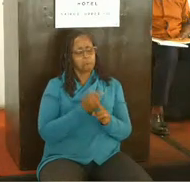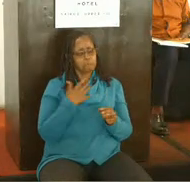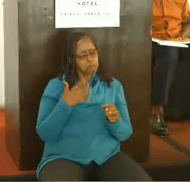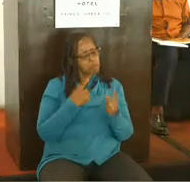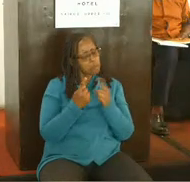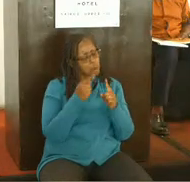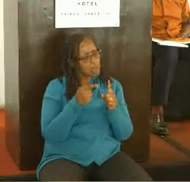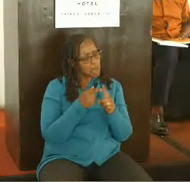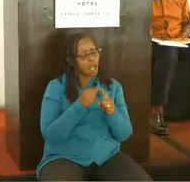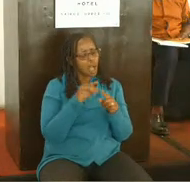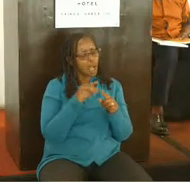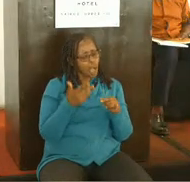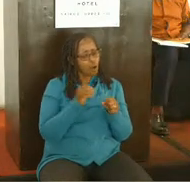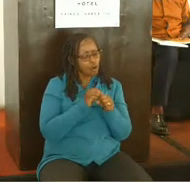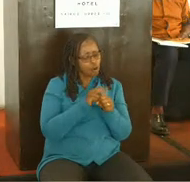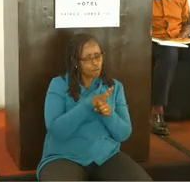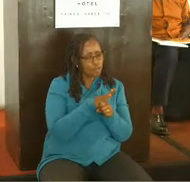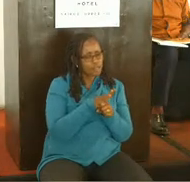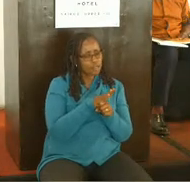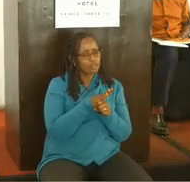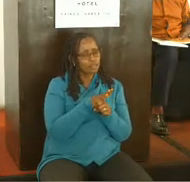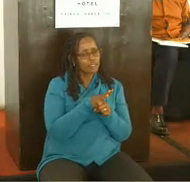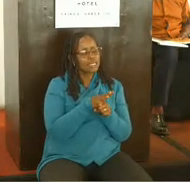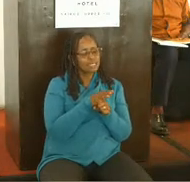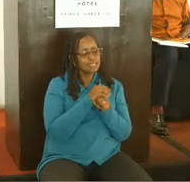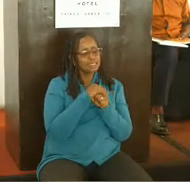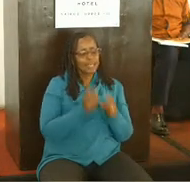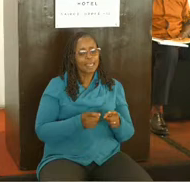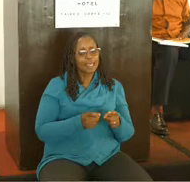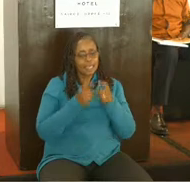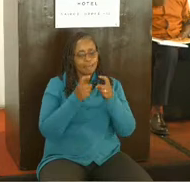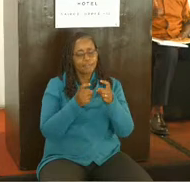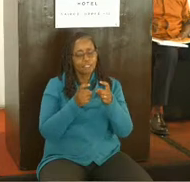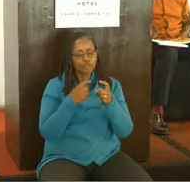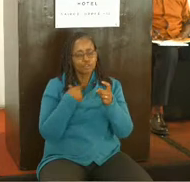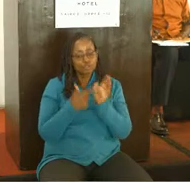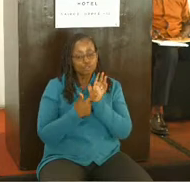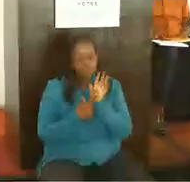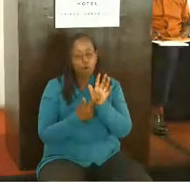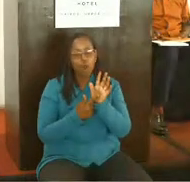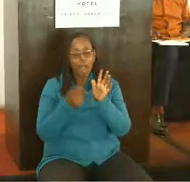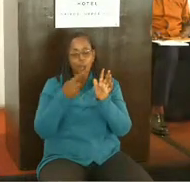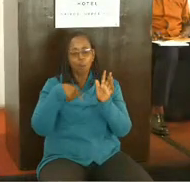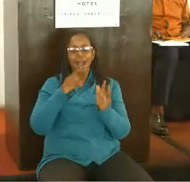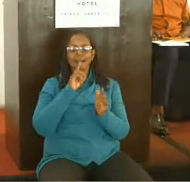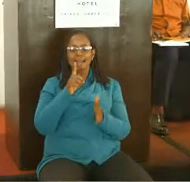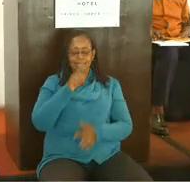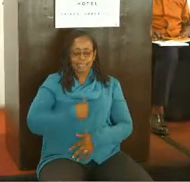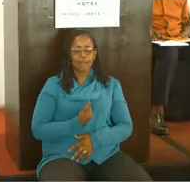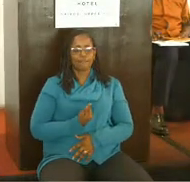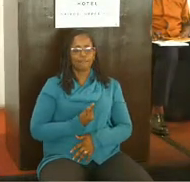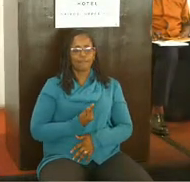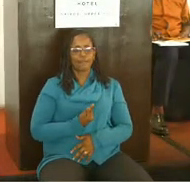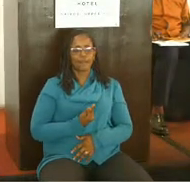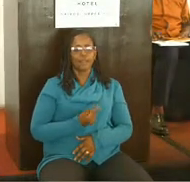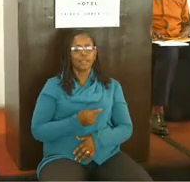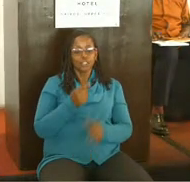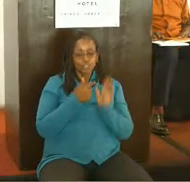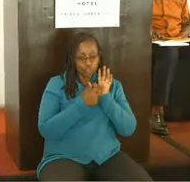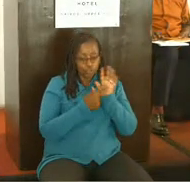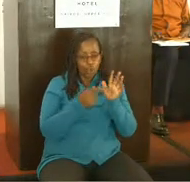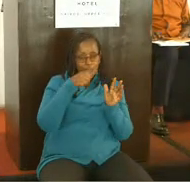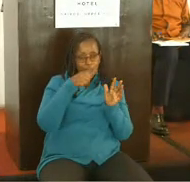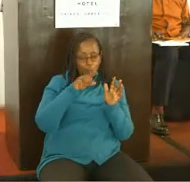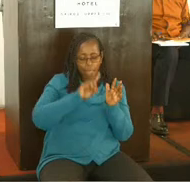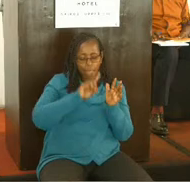how the how Corona had been a gift in revealing who we are in showing our failings as